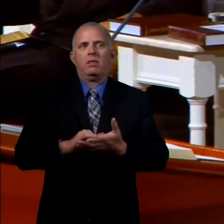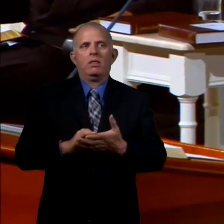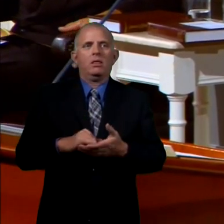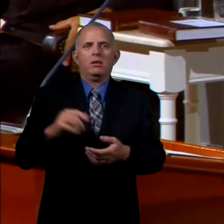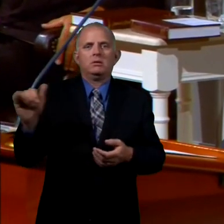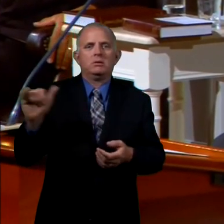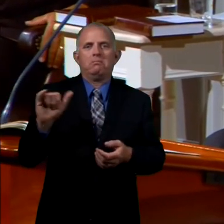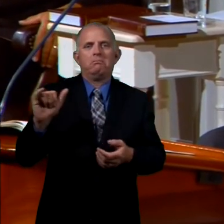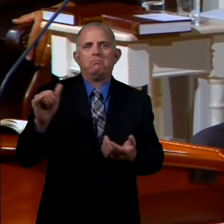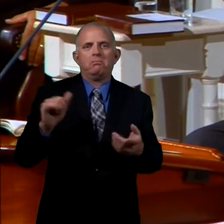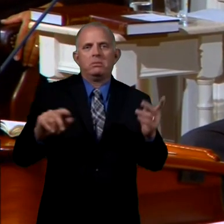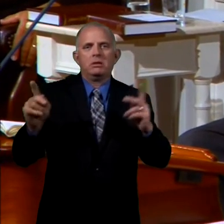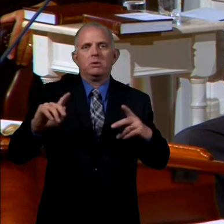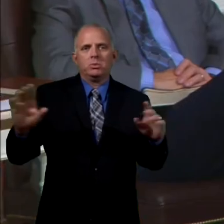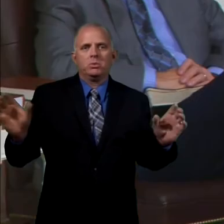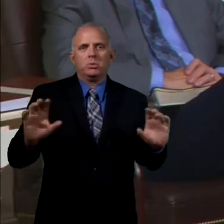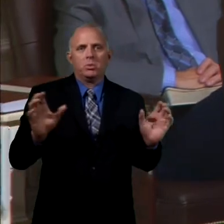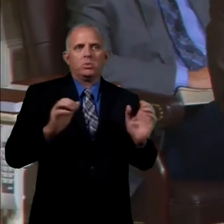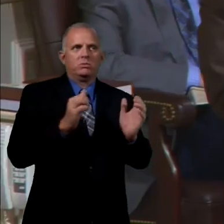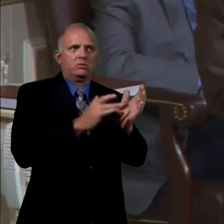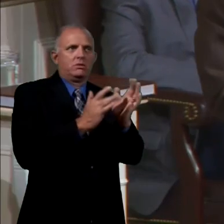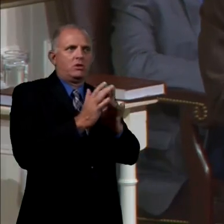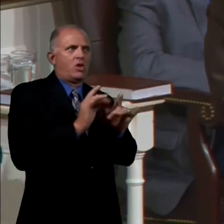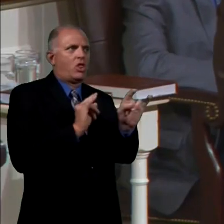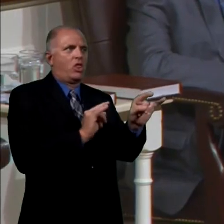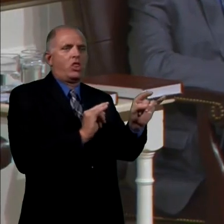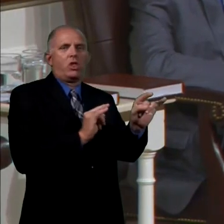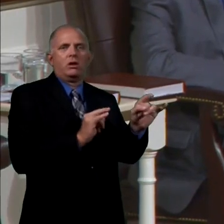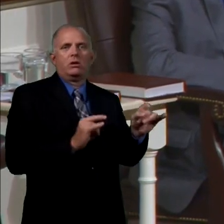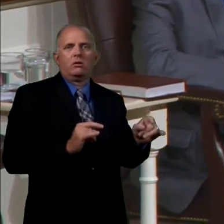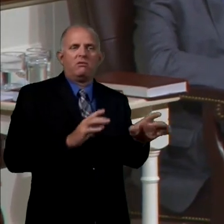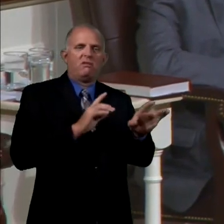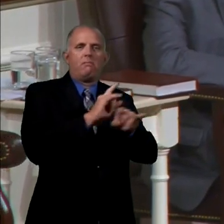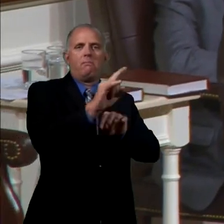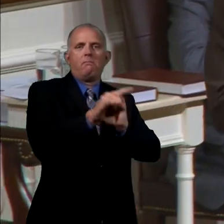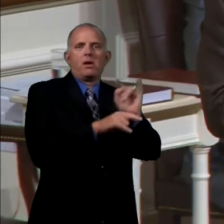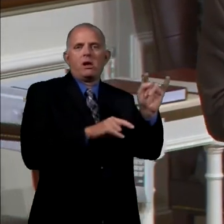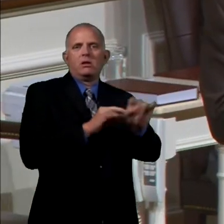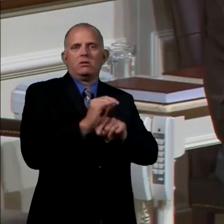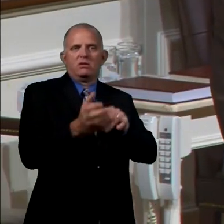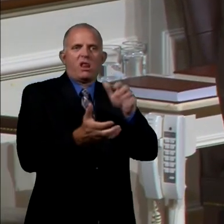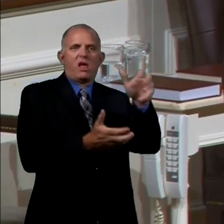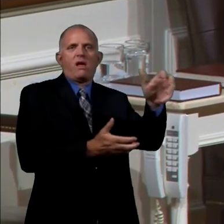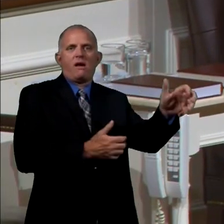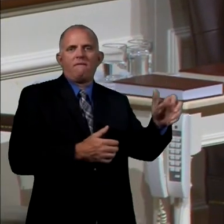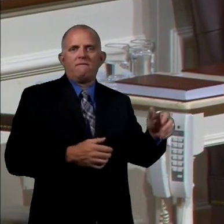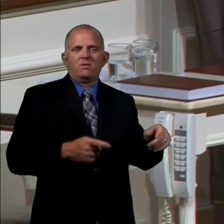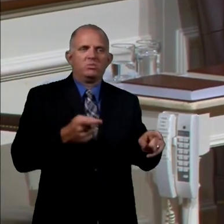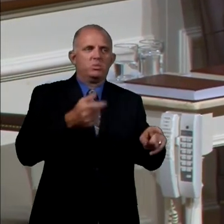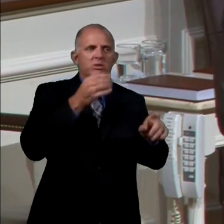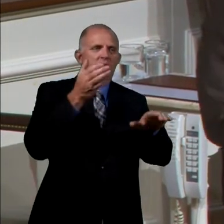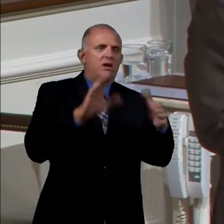too. They laughed him to scorn. "What are you doing? She's dead. You can't do anything."